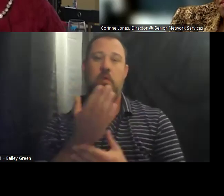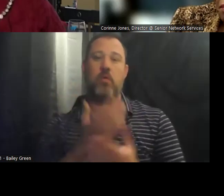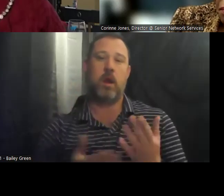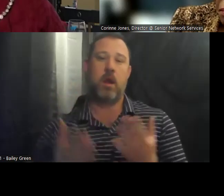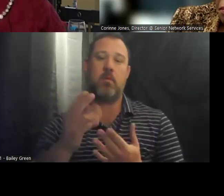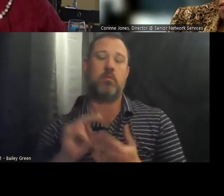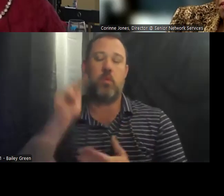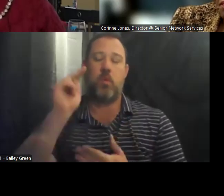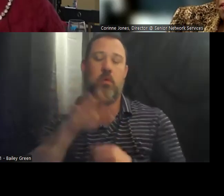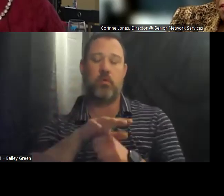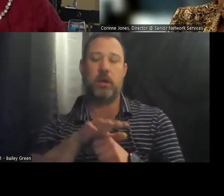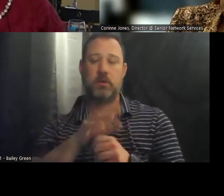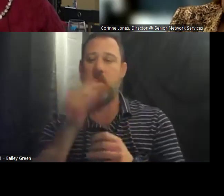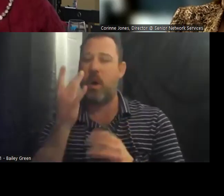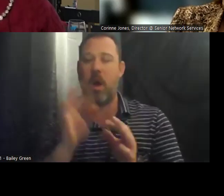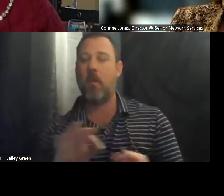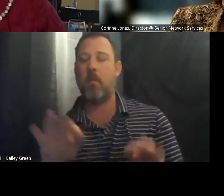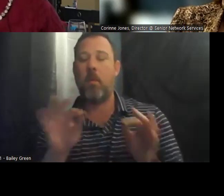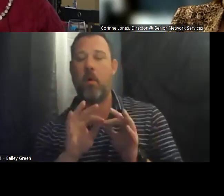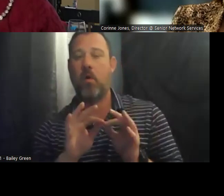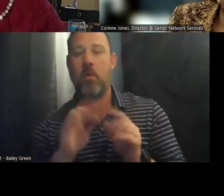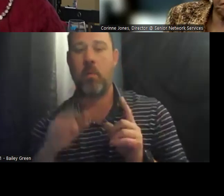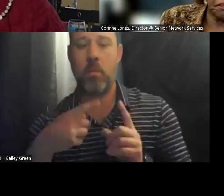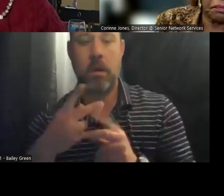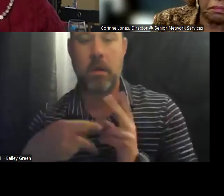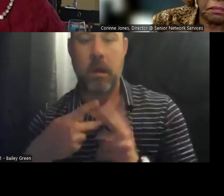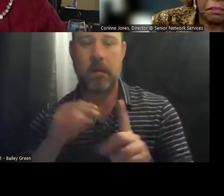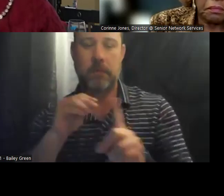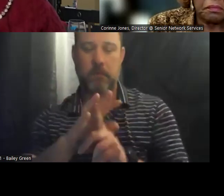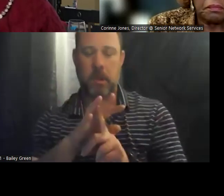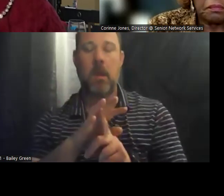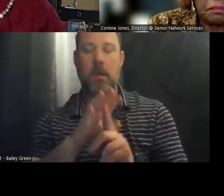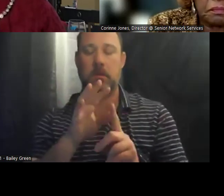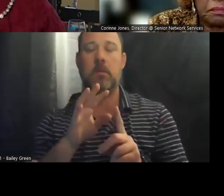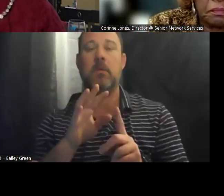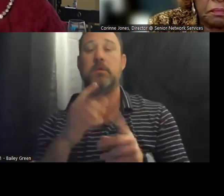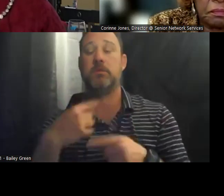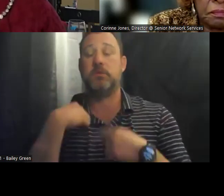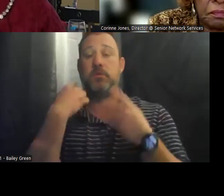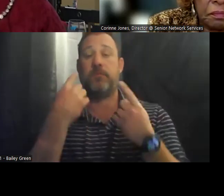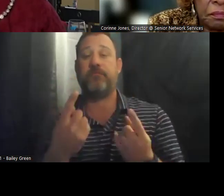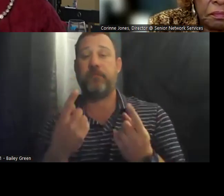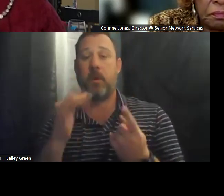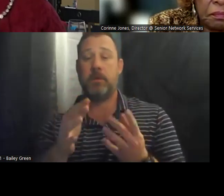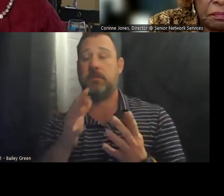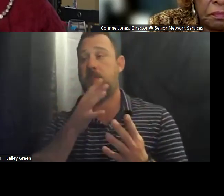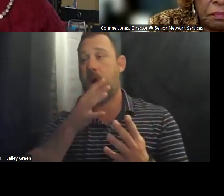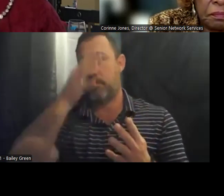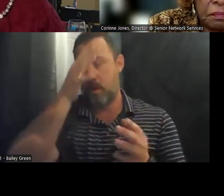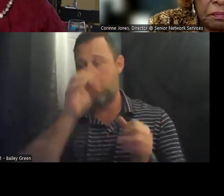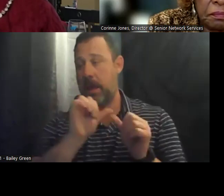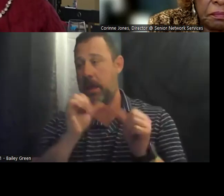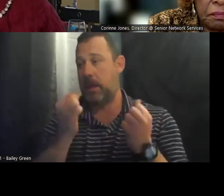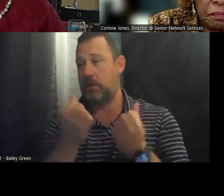far north region. Now, why is that important? What kind of impact does that actually make? Well, so far, this little mom and pop